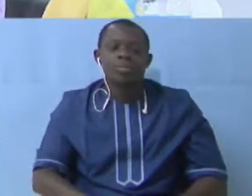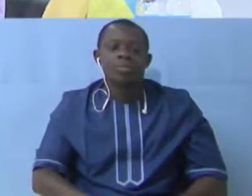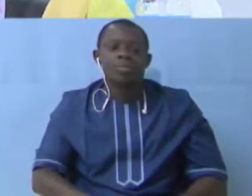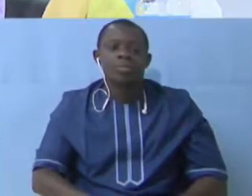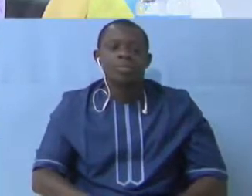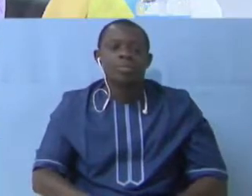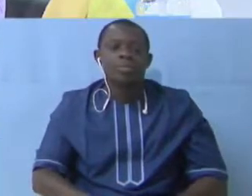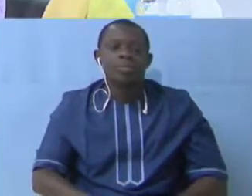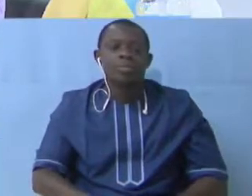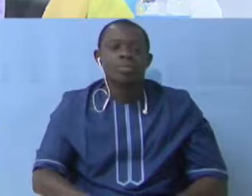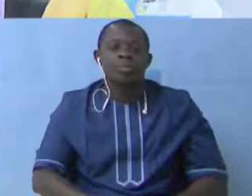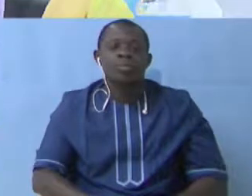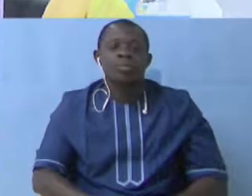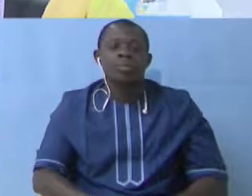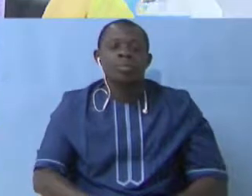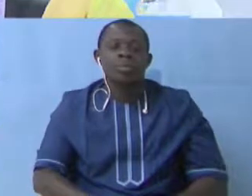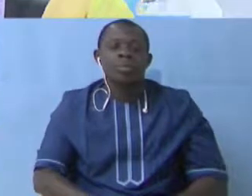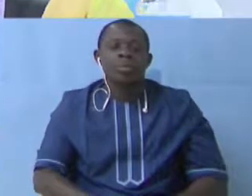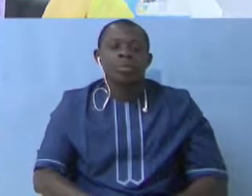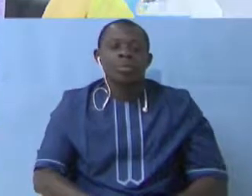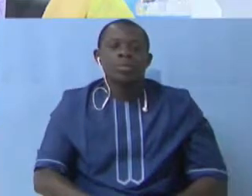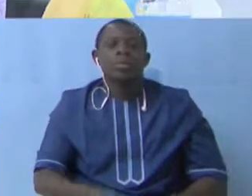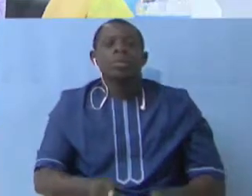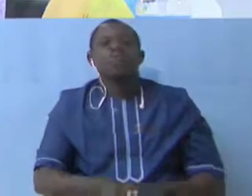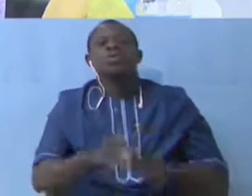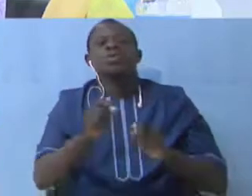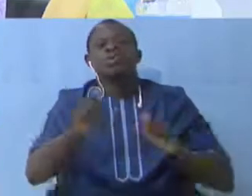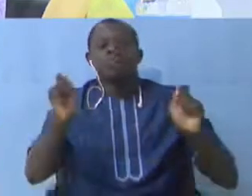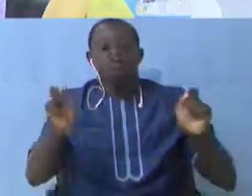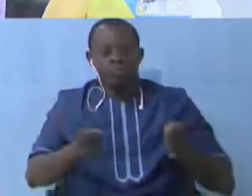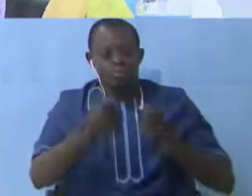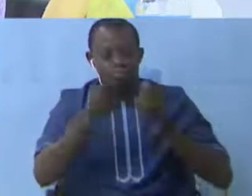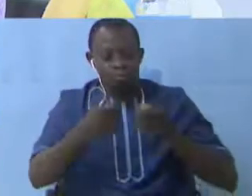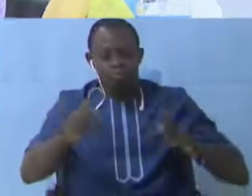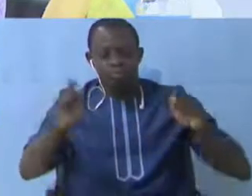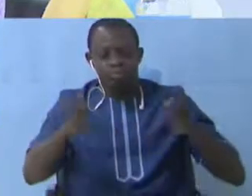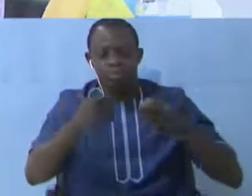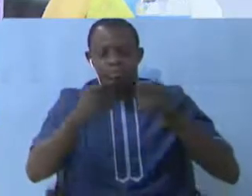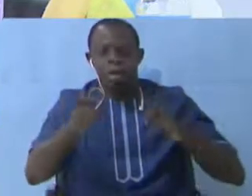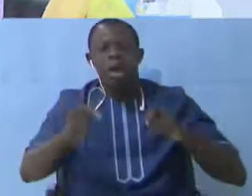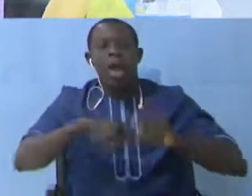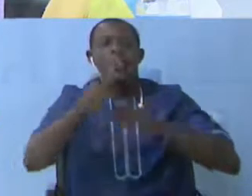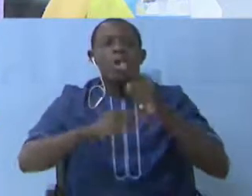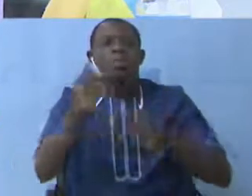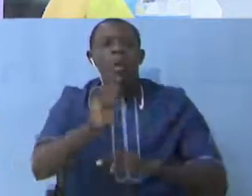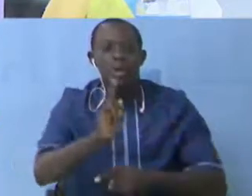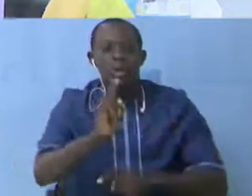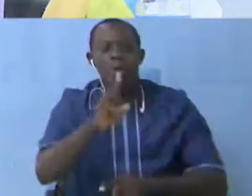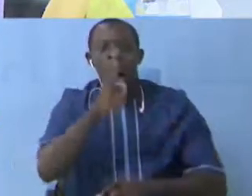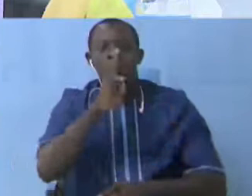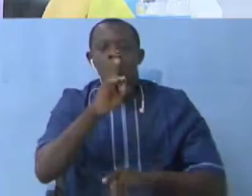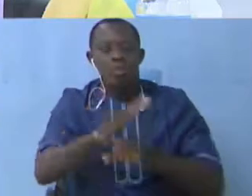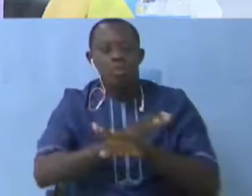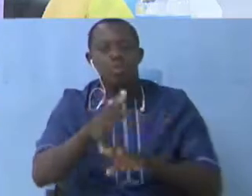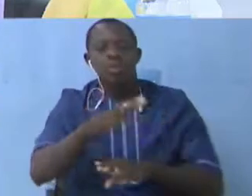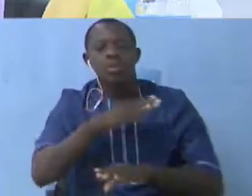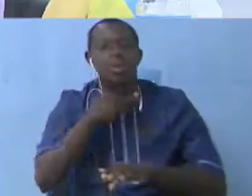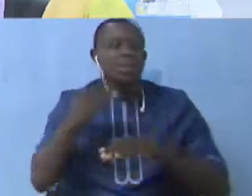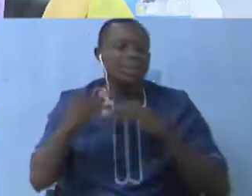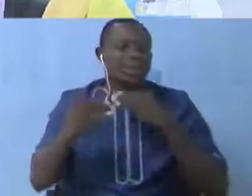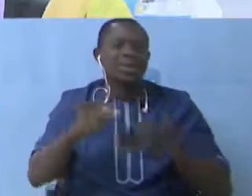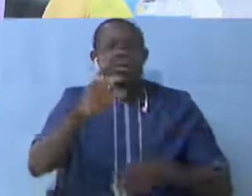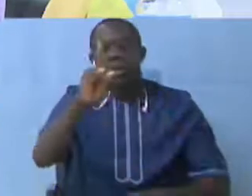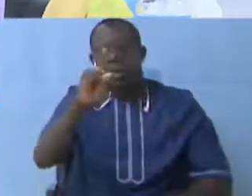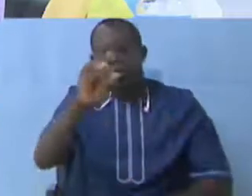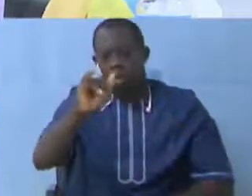décembre at mu jot. To commemorate Deda Haidara's killing. Danañ fàttaliku itamit rey gi nga xam ne ni moom lañ reyoon Deda